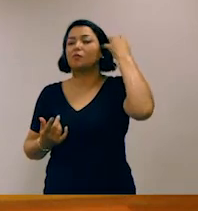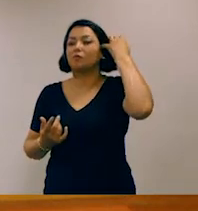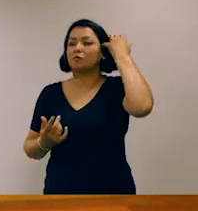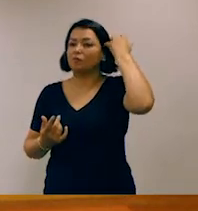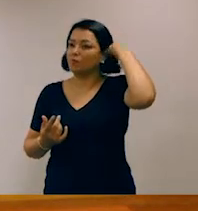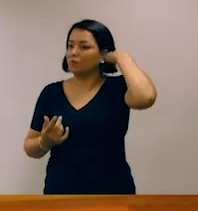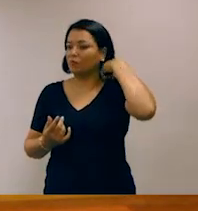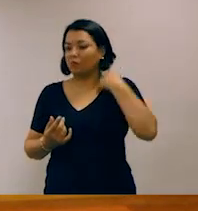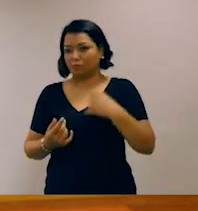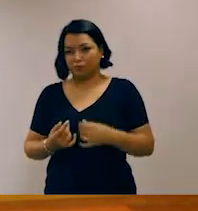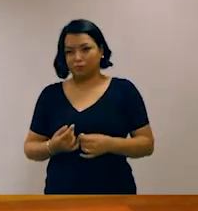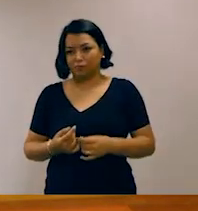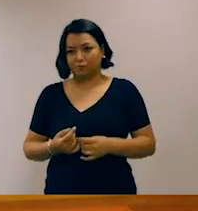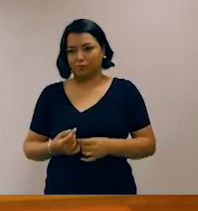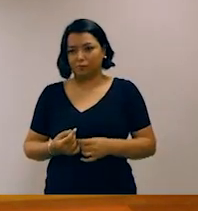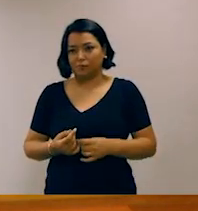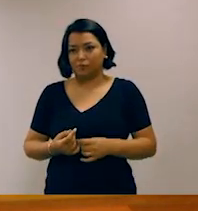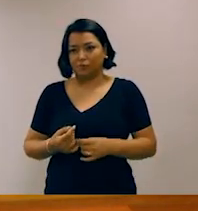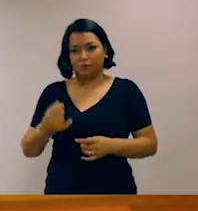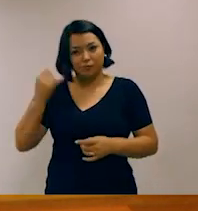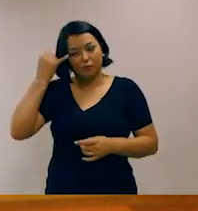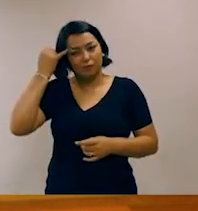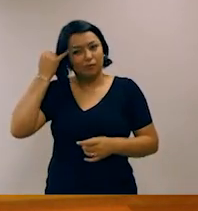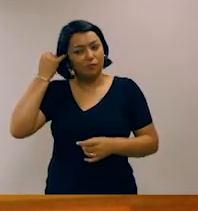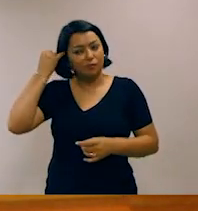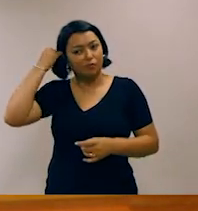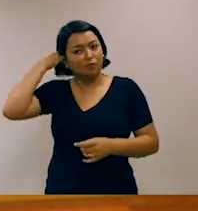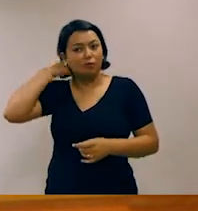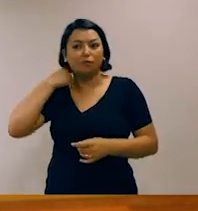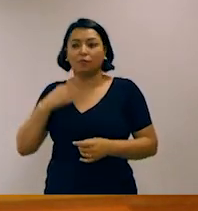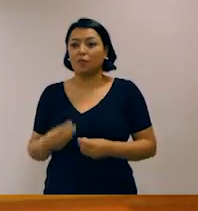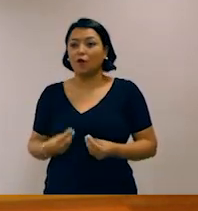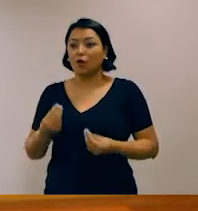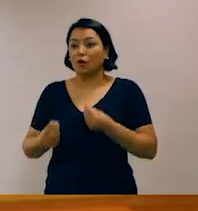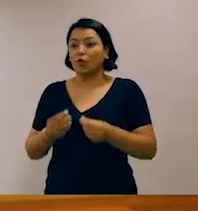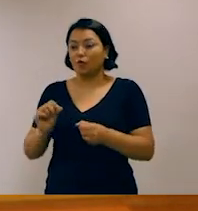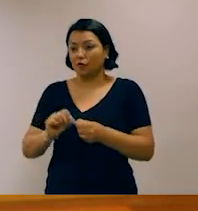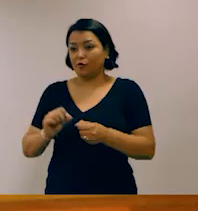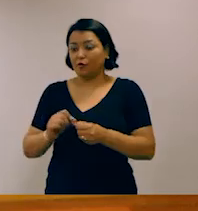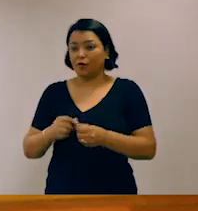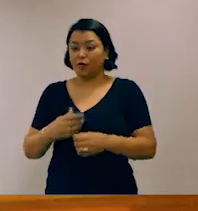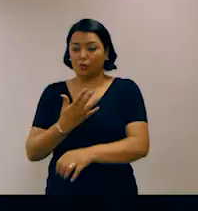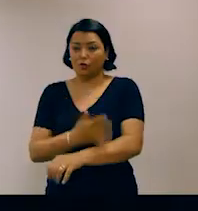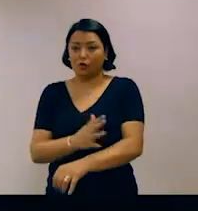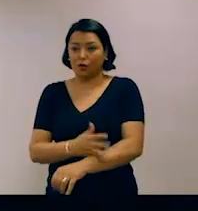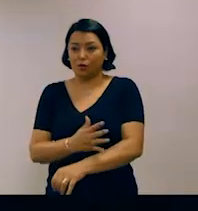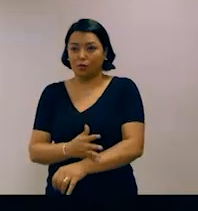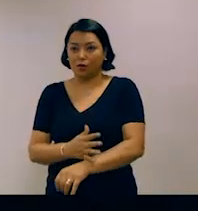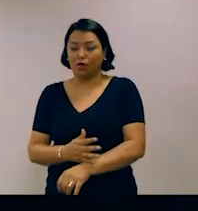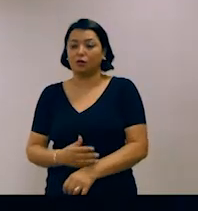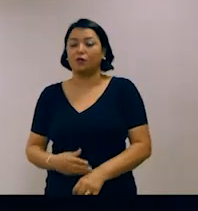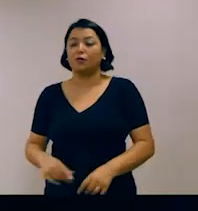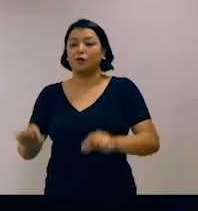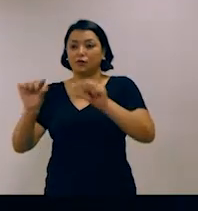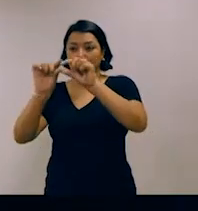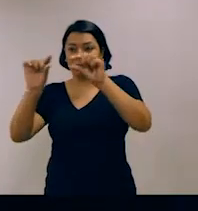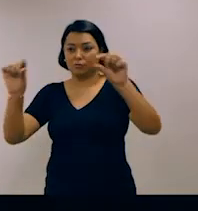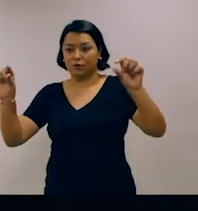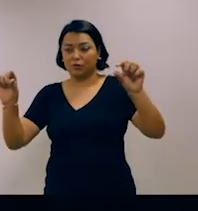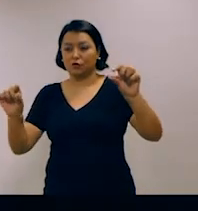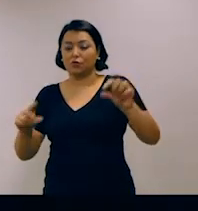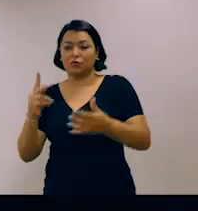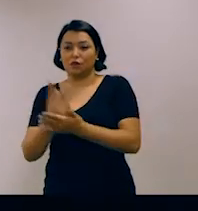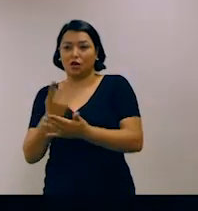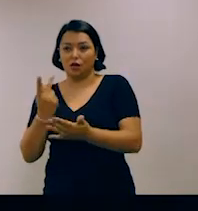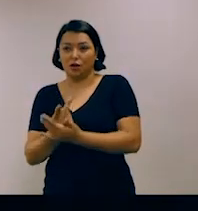courts use to do this. And so the last questions for the Court of Accounts. So do